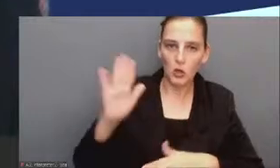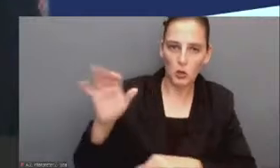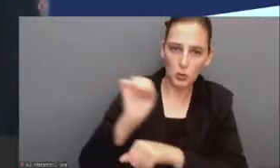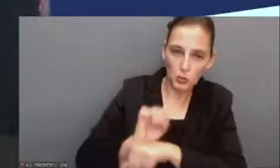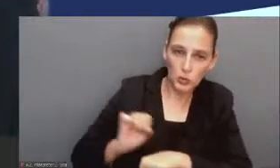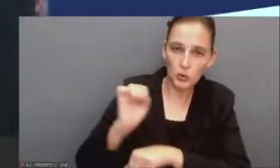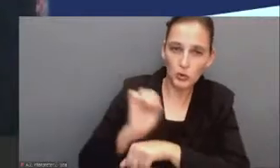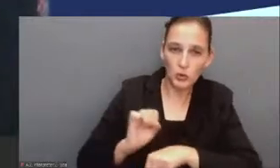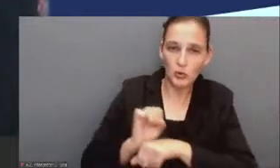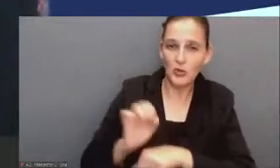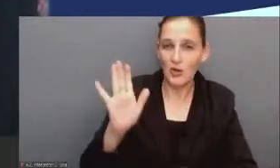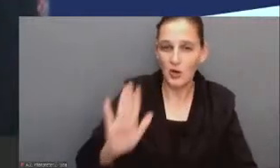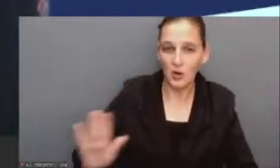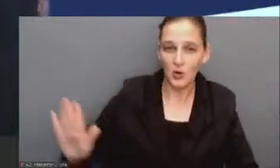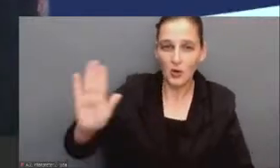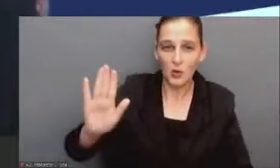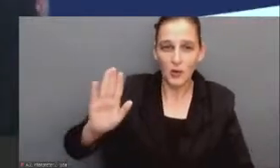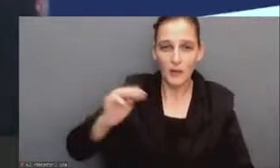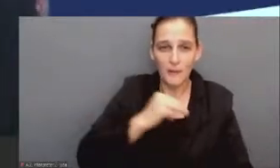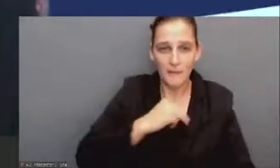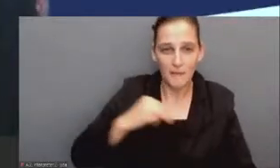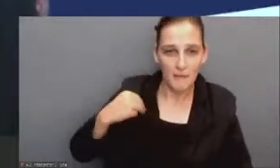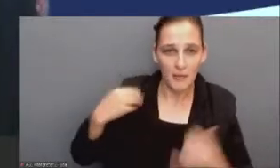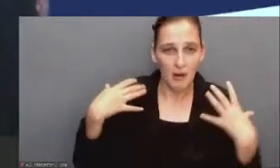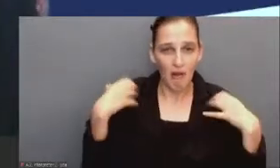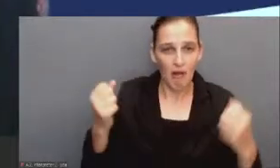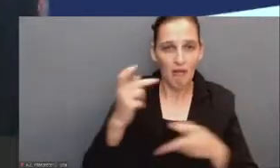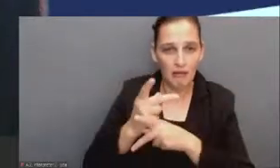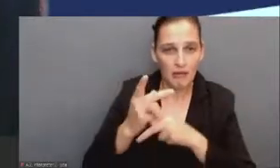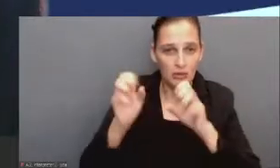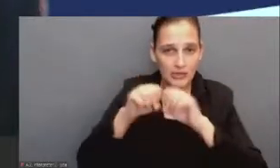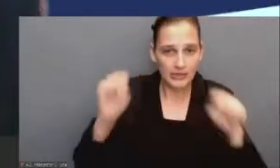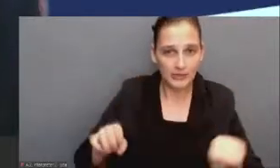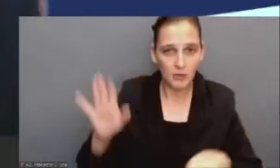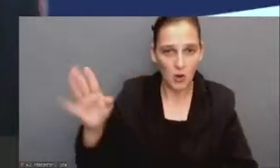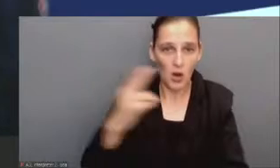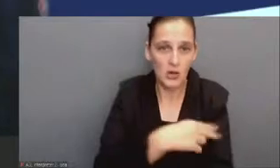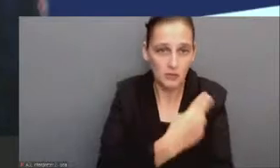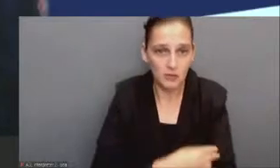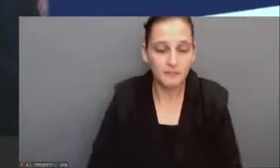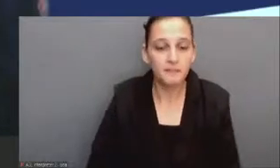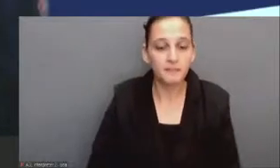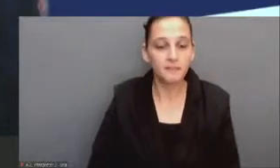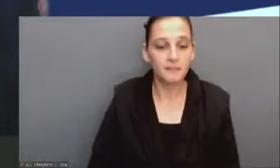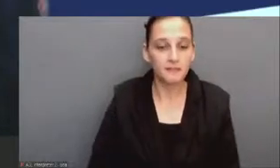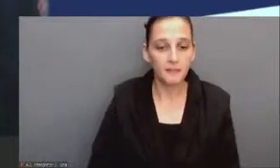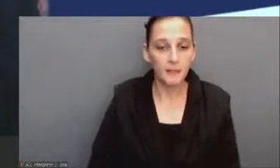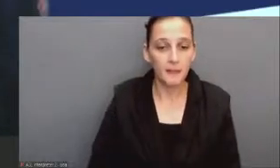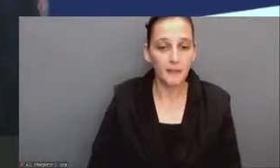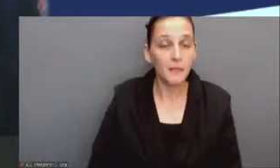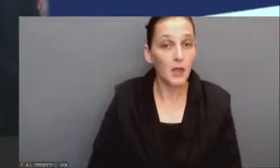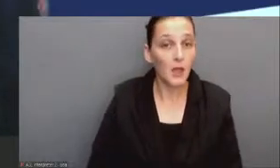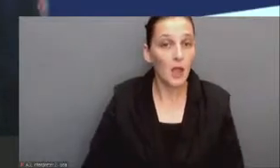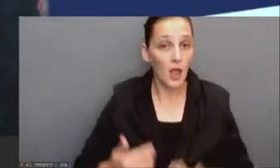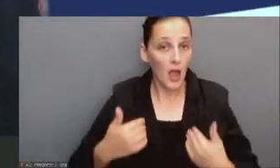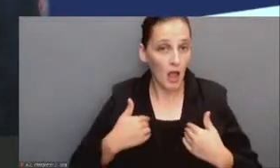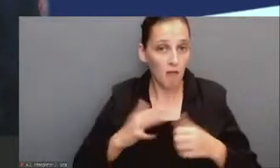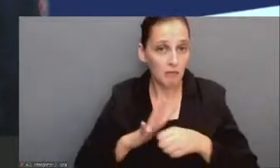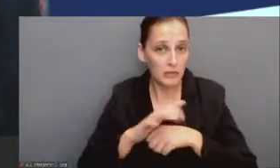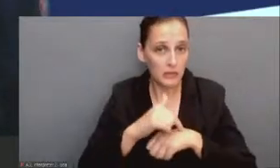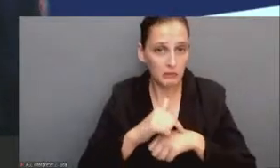of your member healthcare systems and hospitals. We do have time for